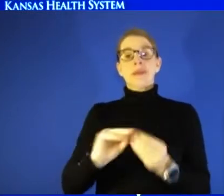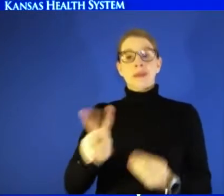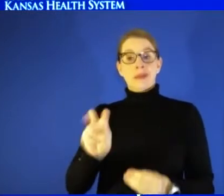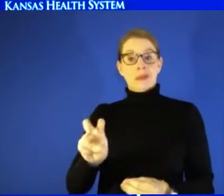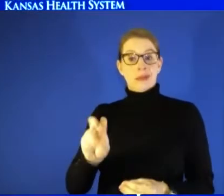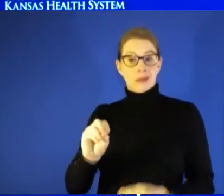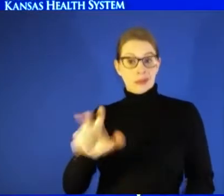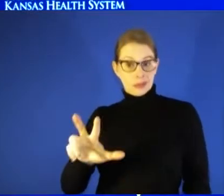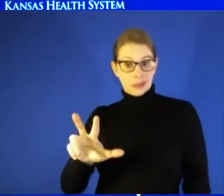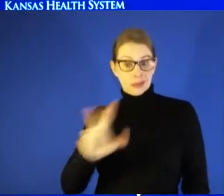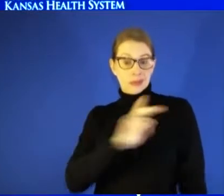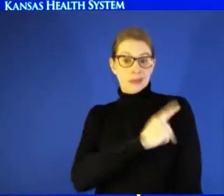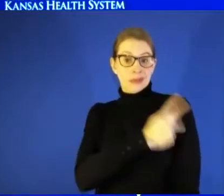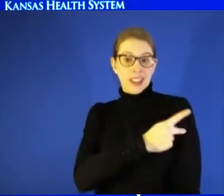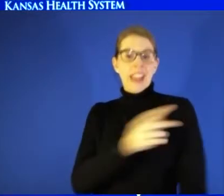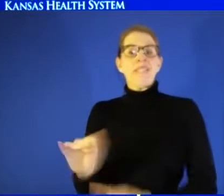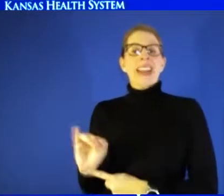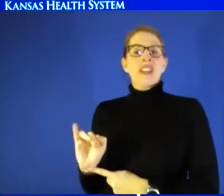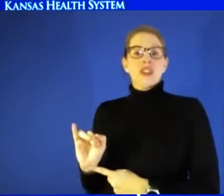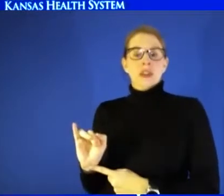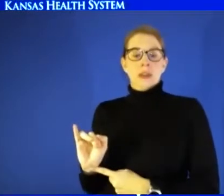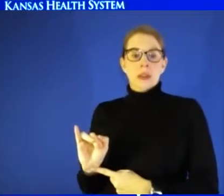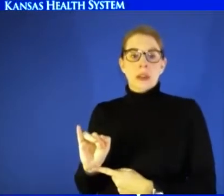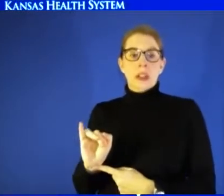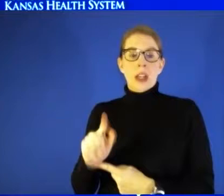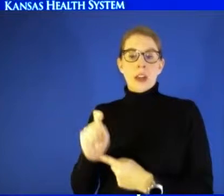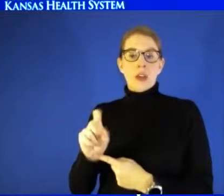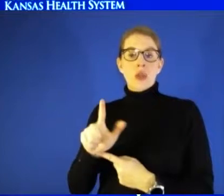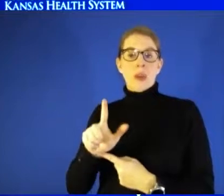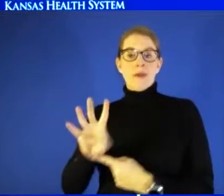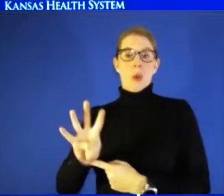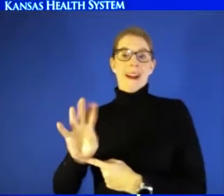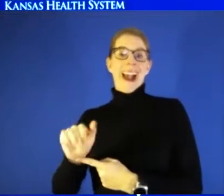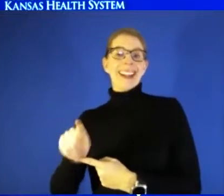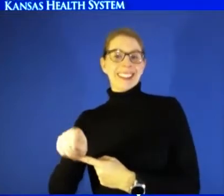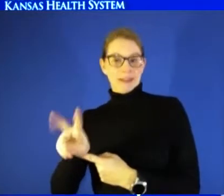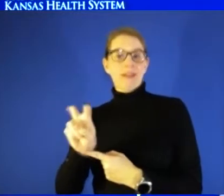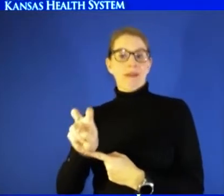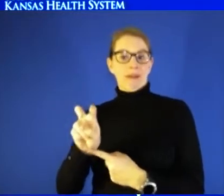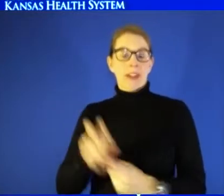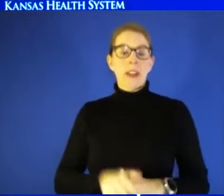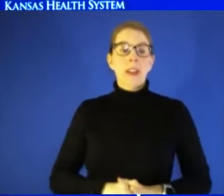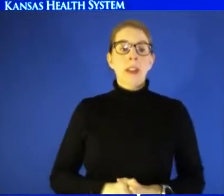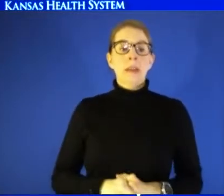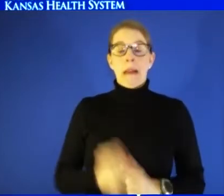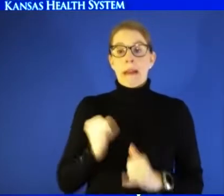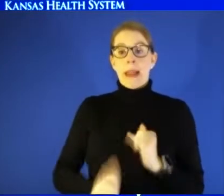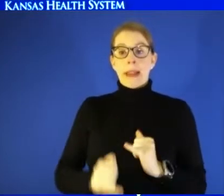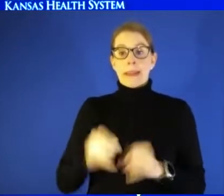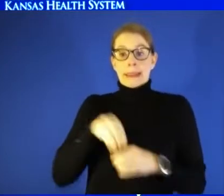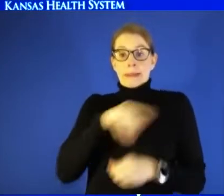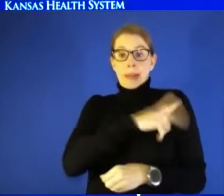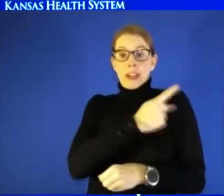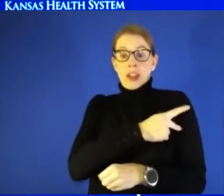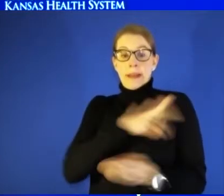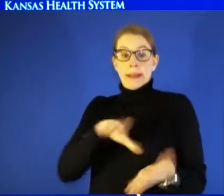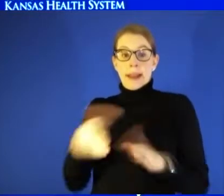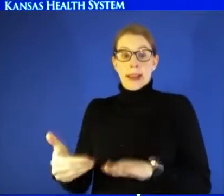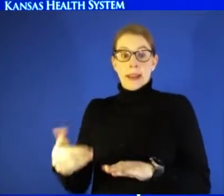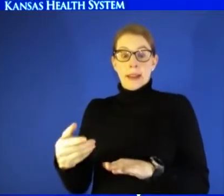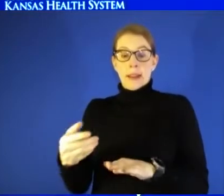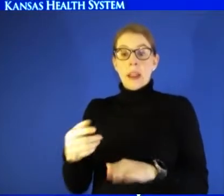203 infections, again with 124 being active. Still, our last inpatient death was over the 19th,